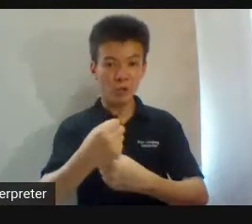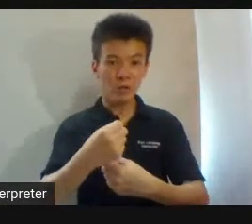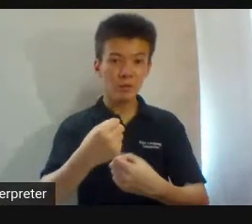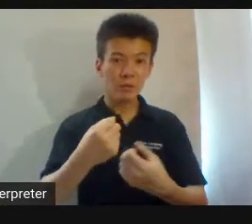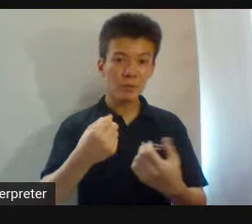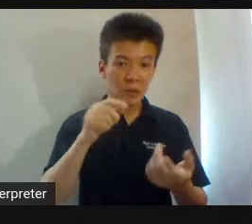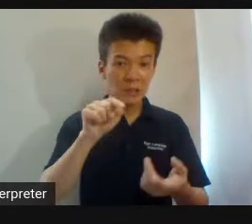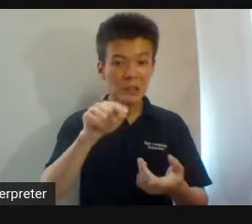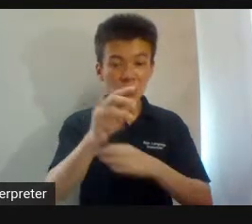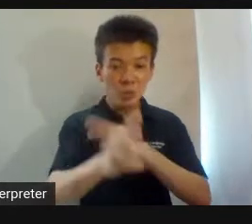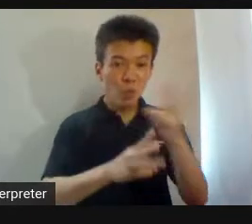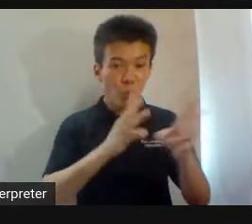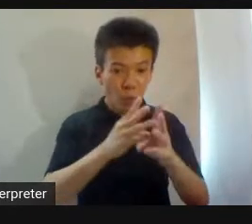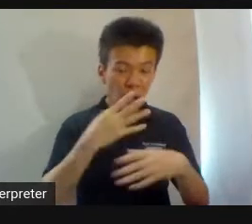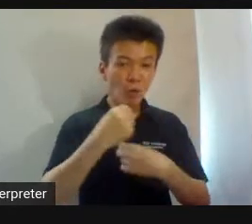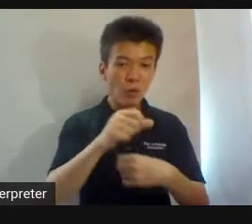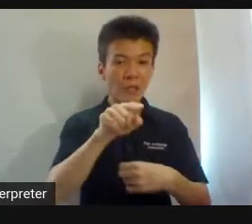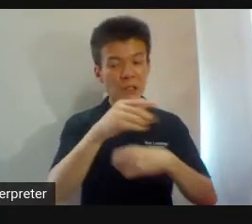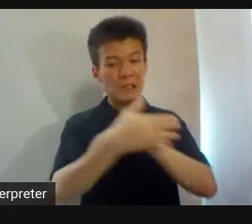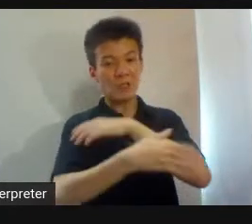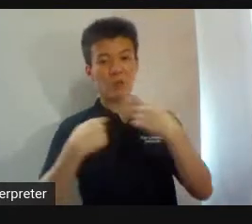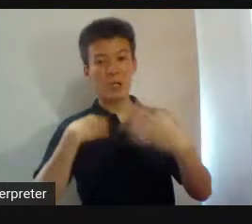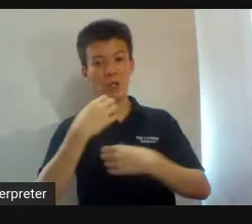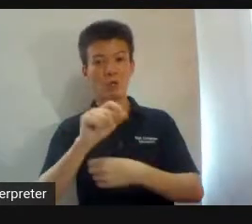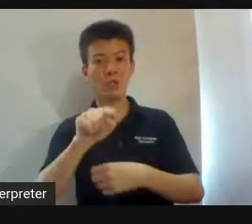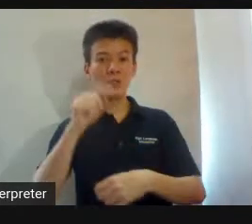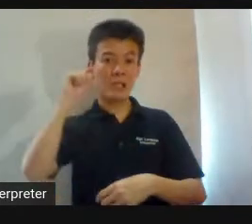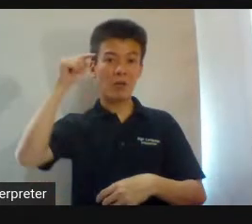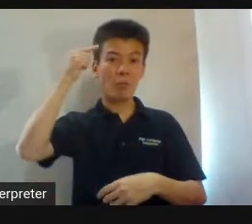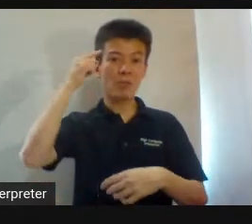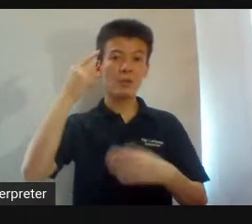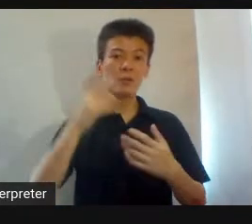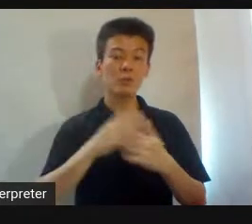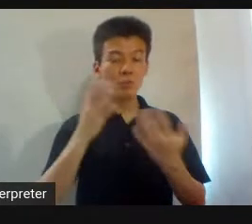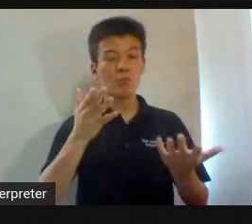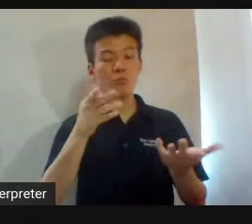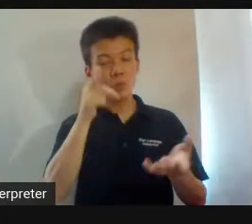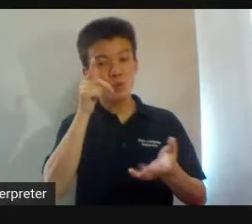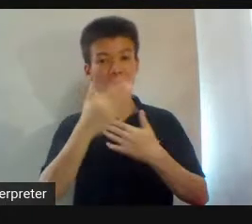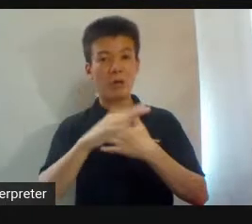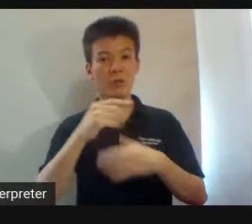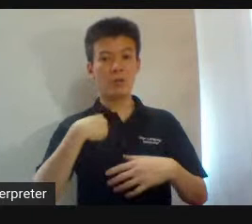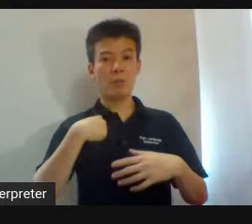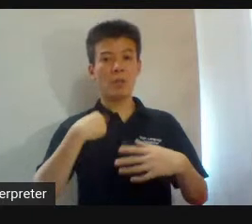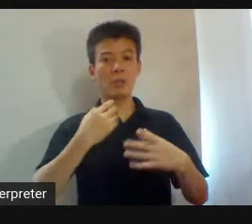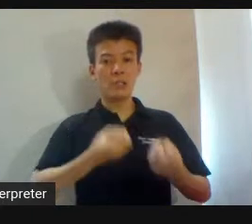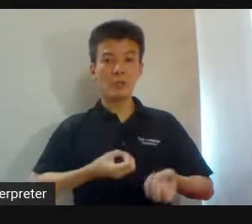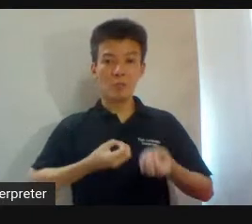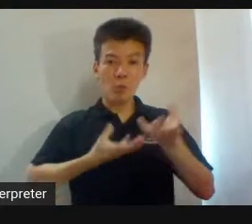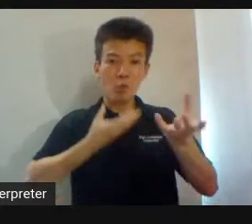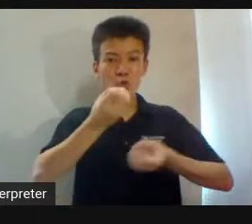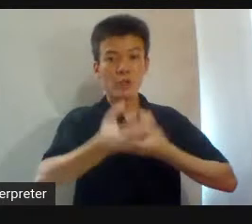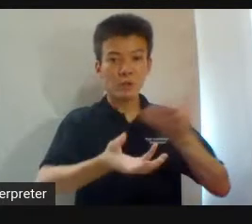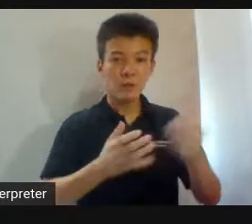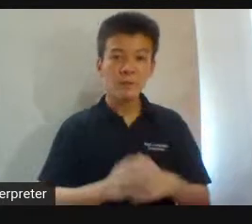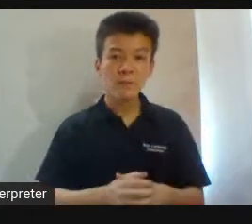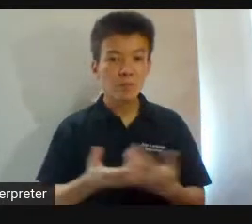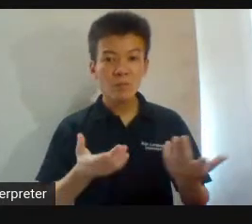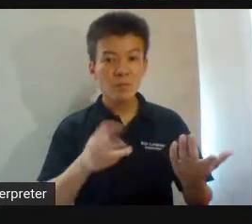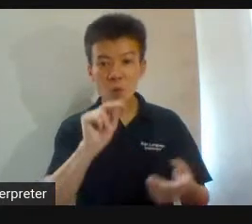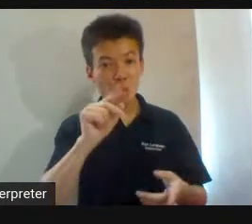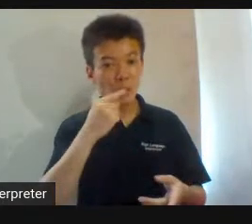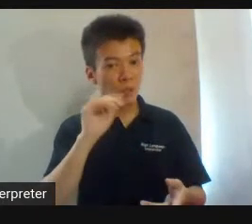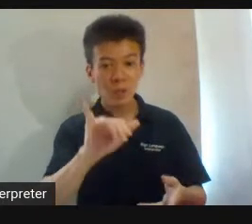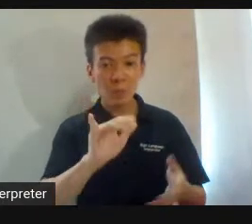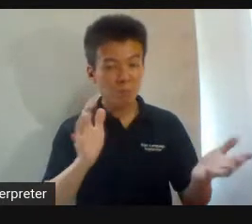I trust this world, I trust this country, I trust this government will take care of my emotions. No one says